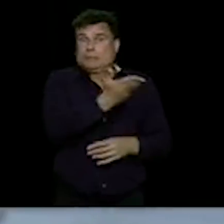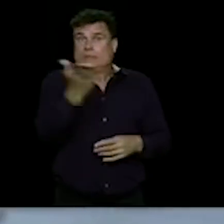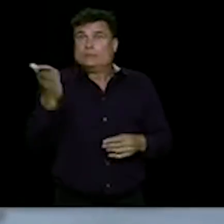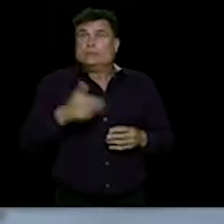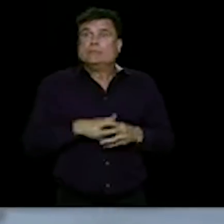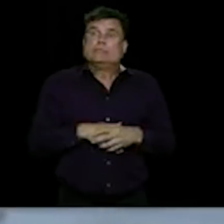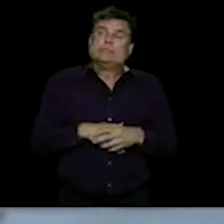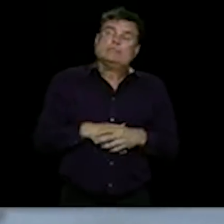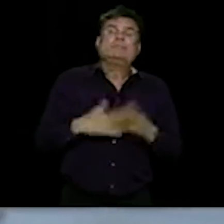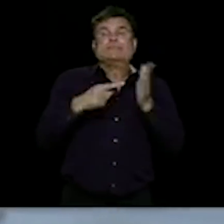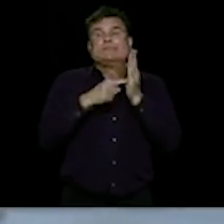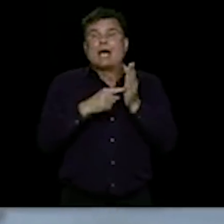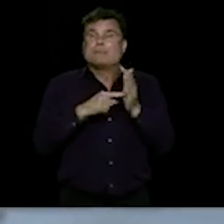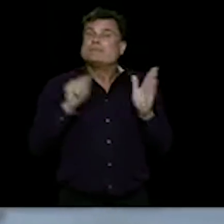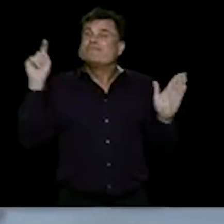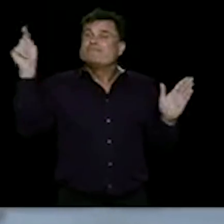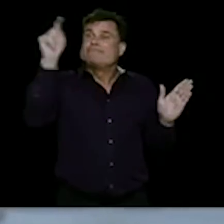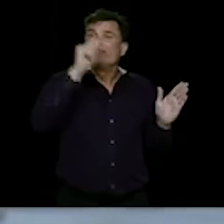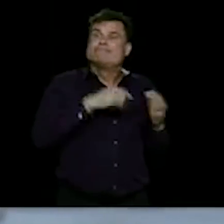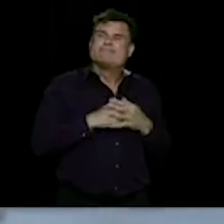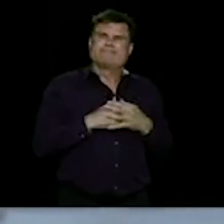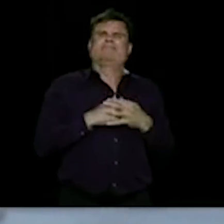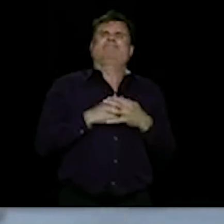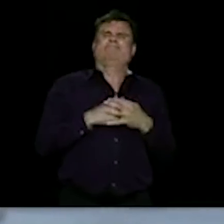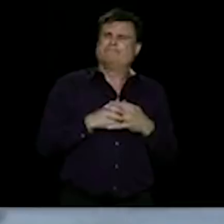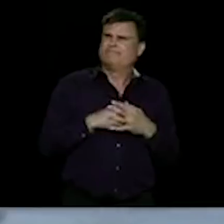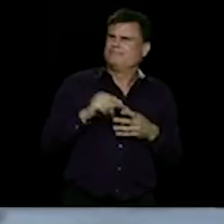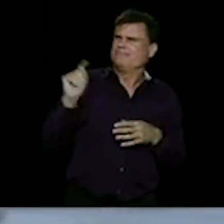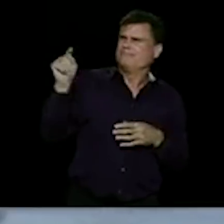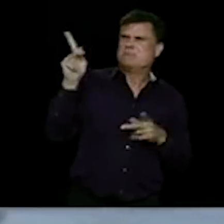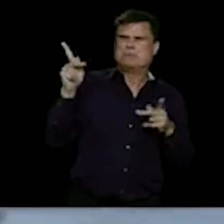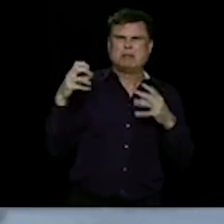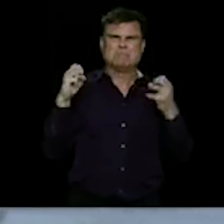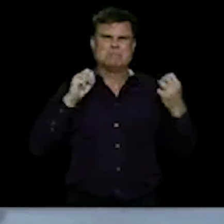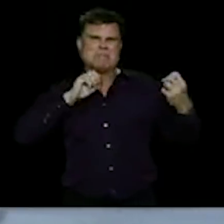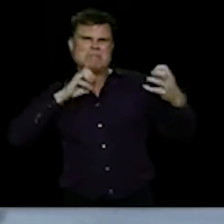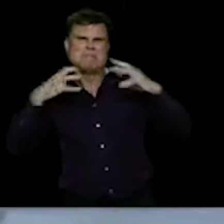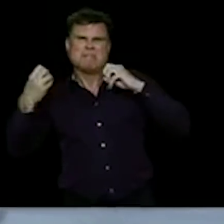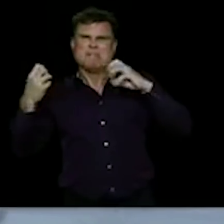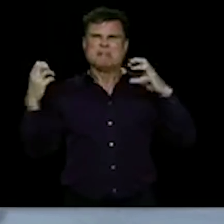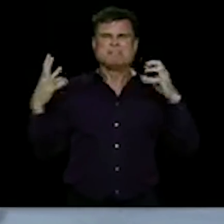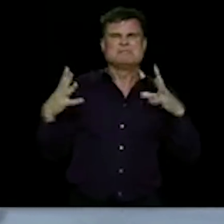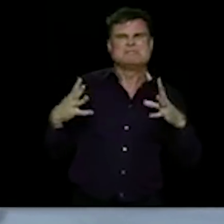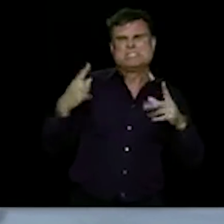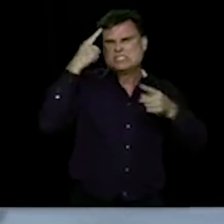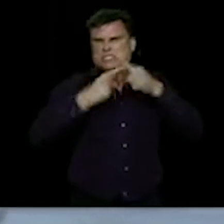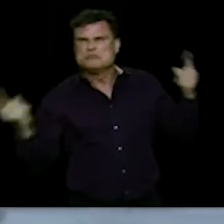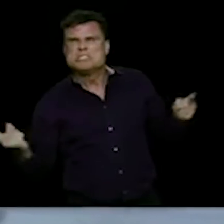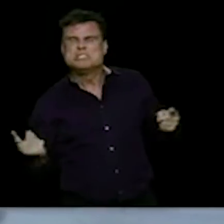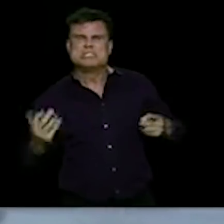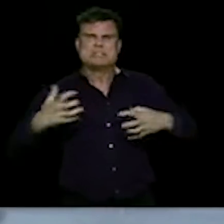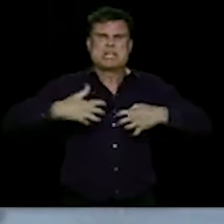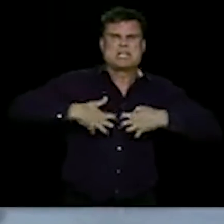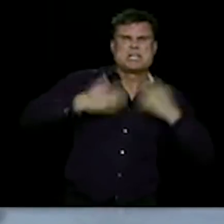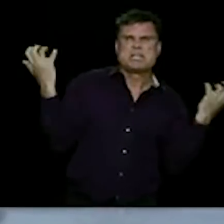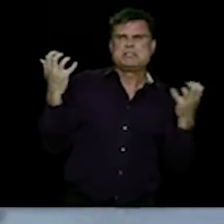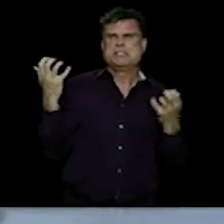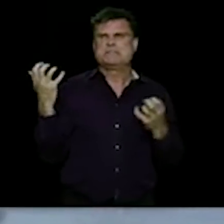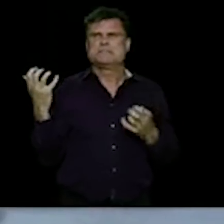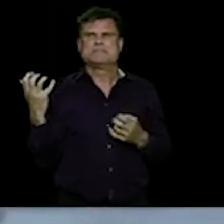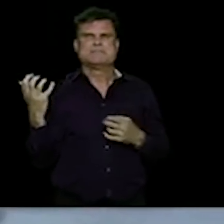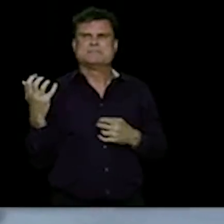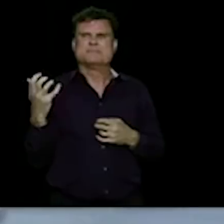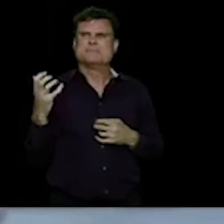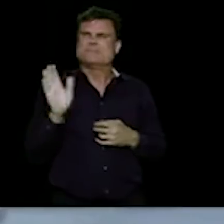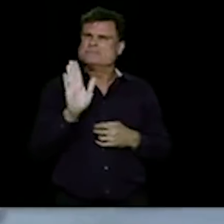have been doing in BC. This is, once again, our time to show kindness and compassion, to be there for